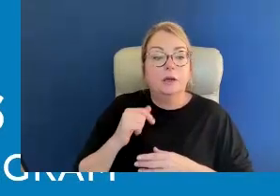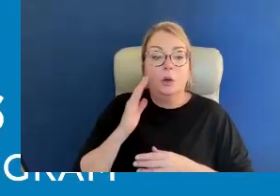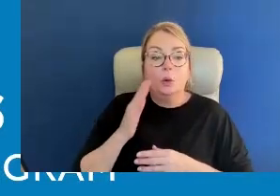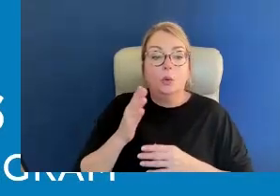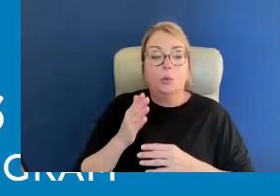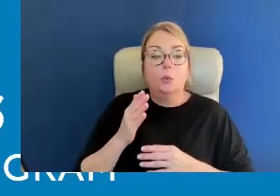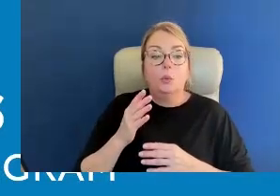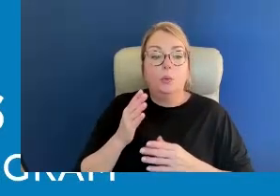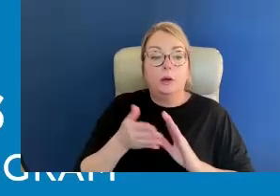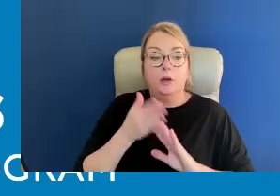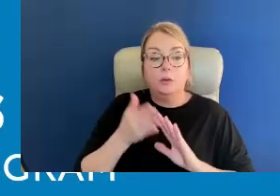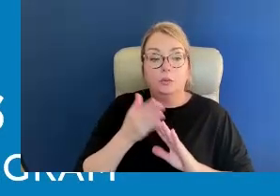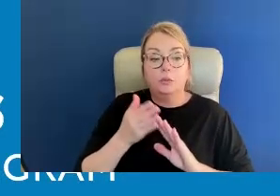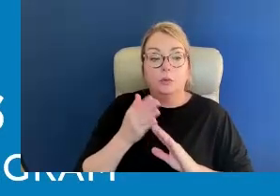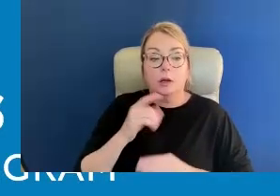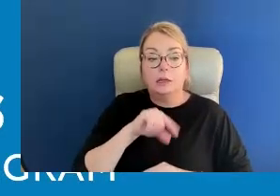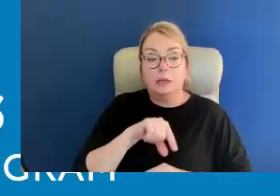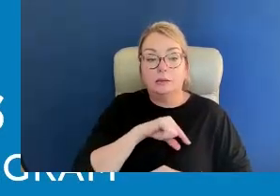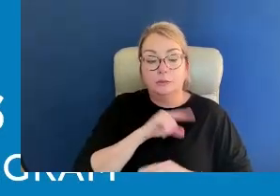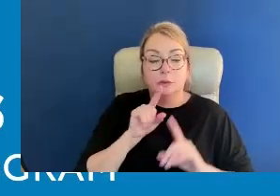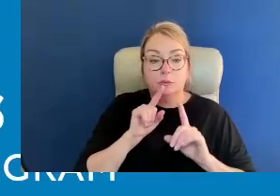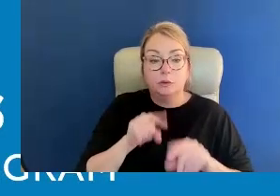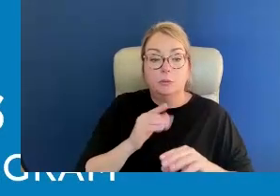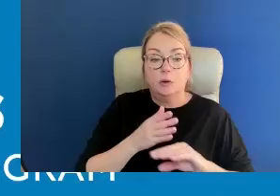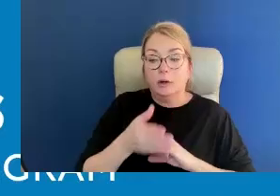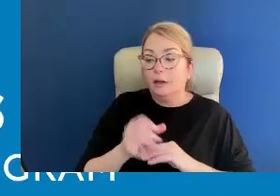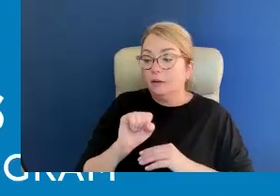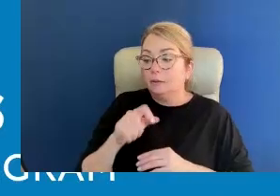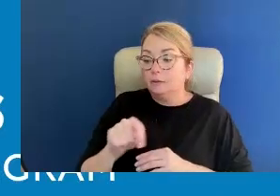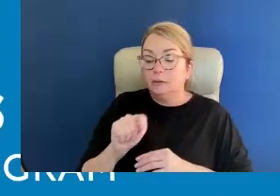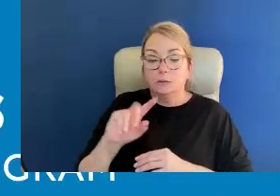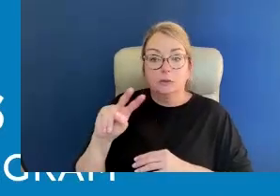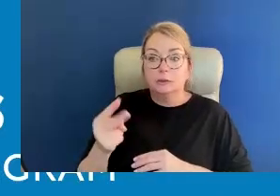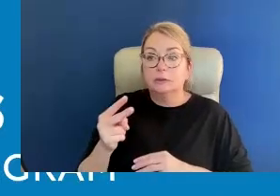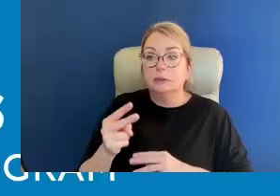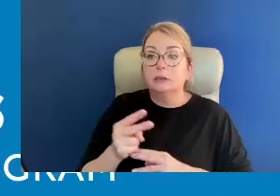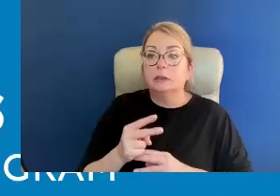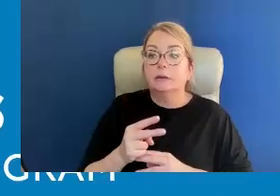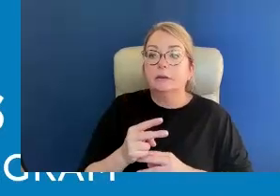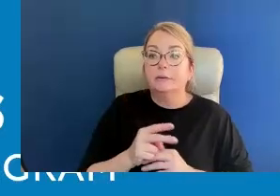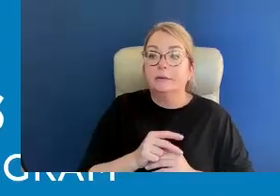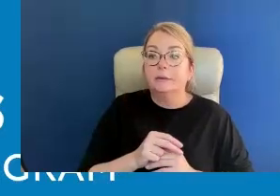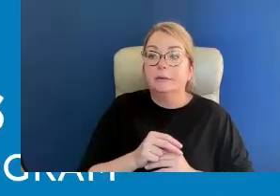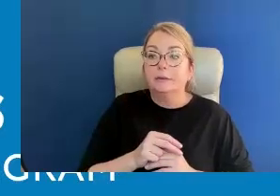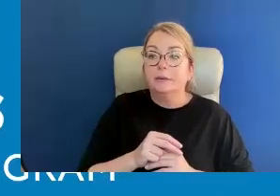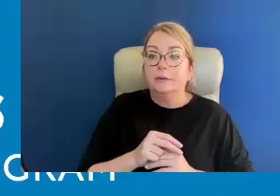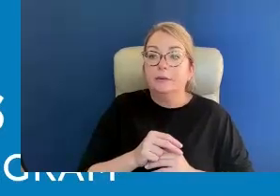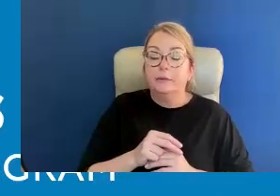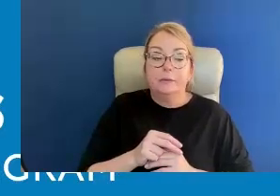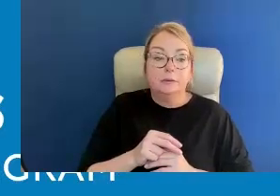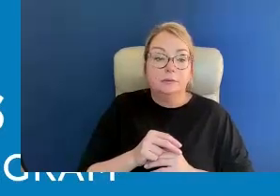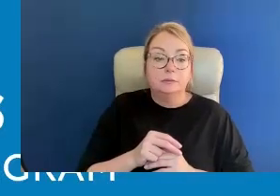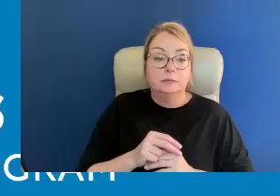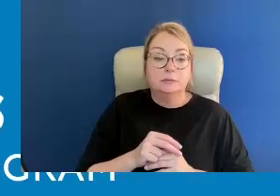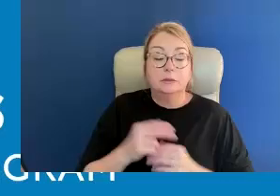after the semester census date, which is September 2nd, and you will be notified not too shortly after if you become newly eligible.